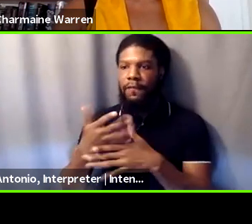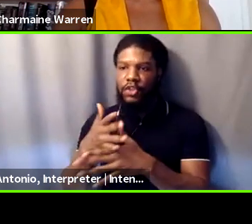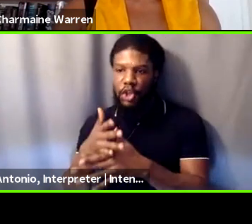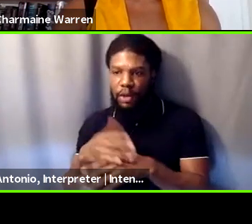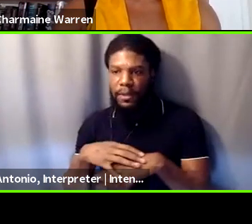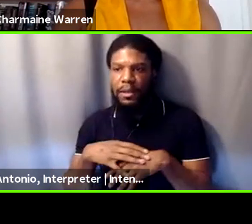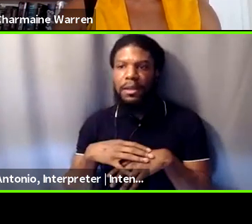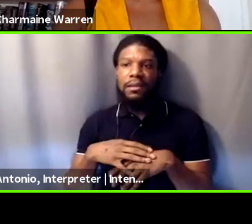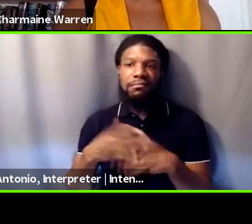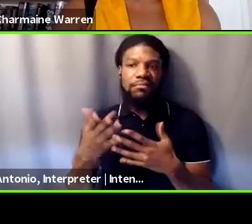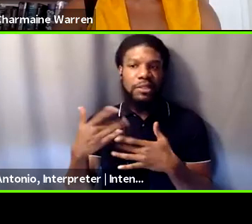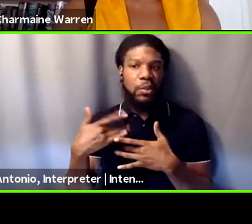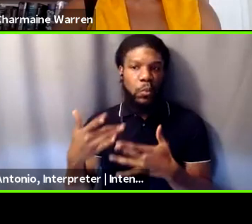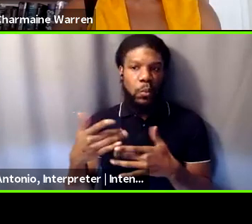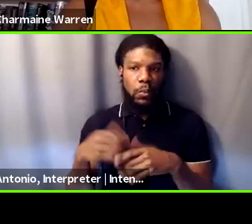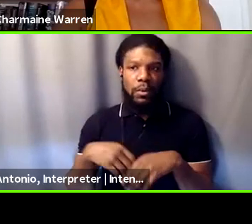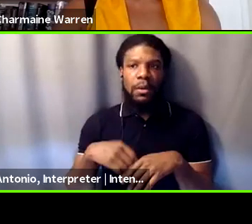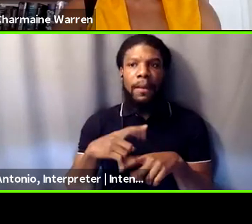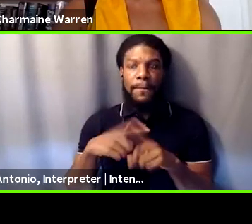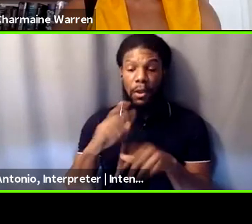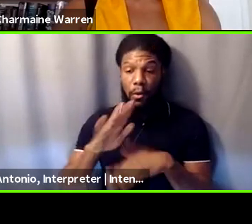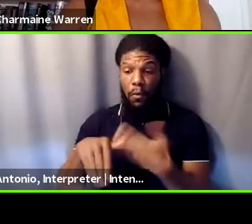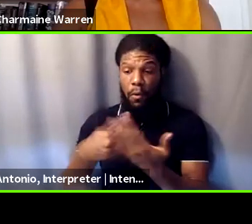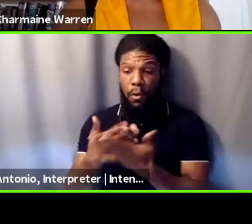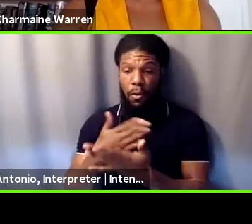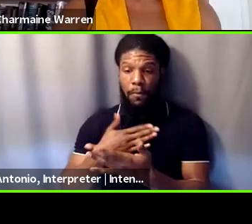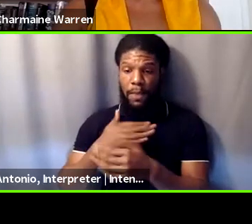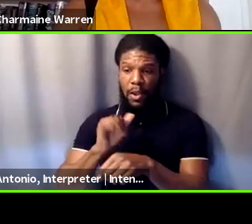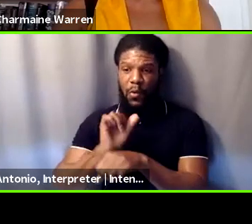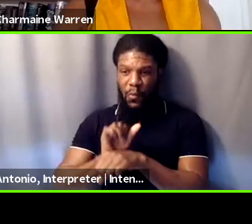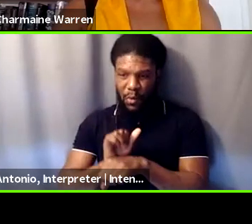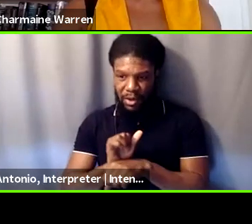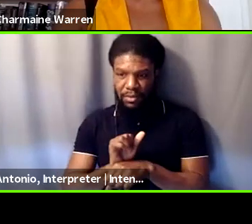do reflects back on that.